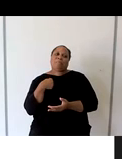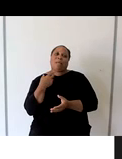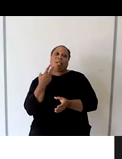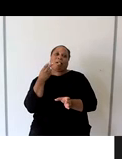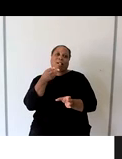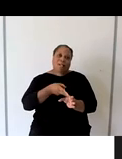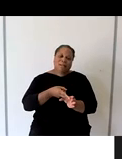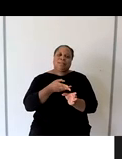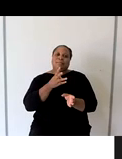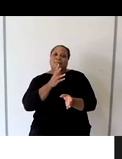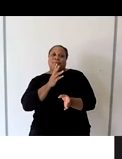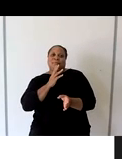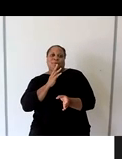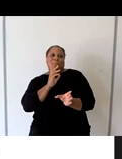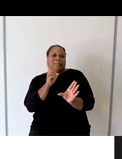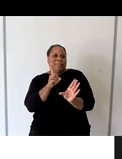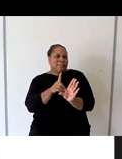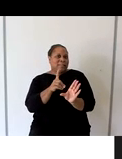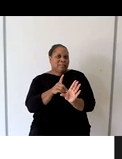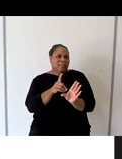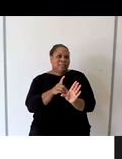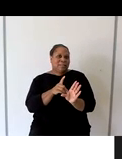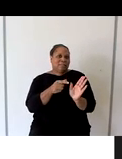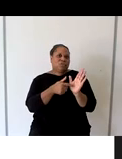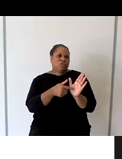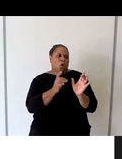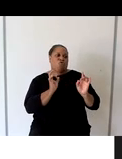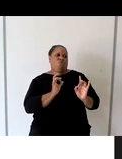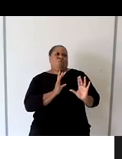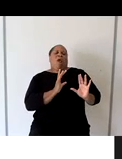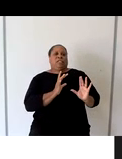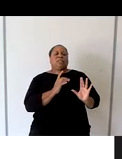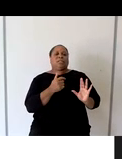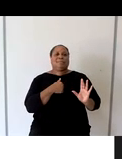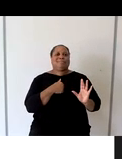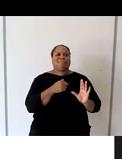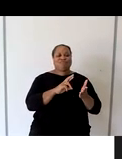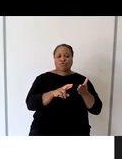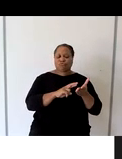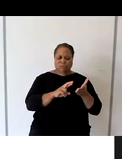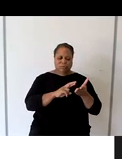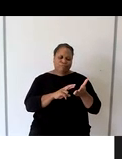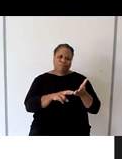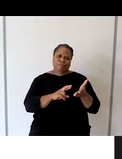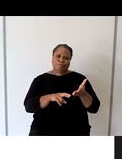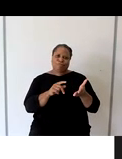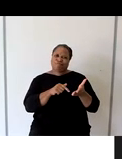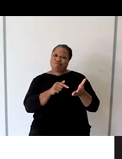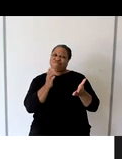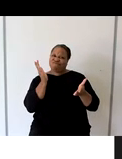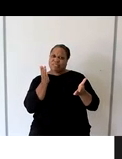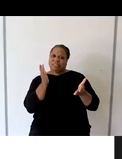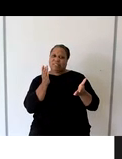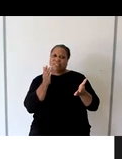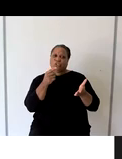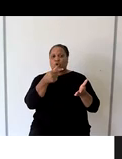to talking about disability portrayed as tragic. So when I was doing the research for this section on